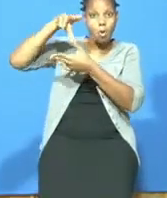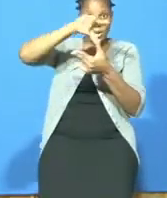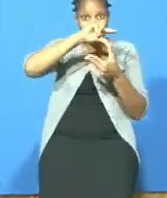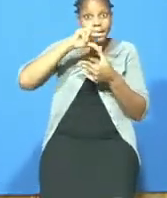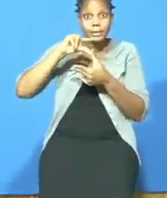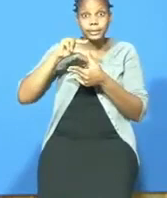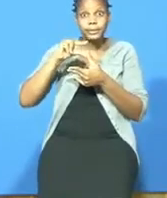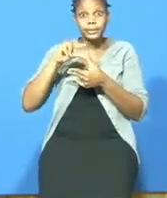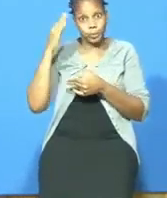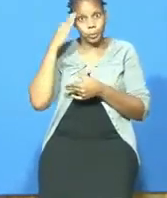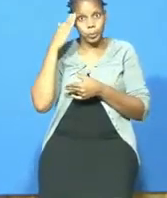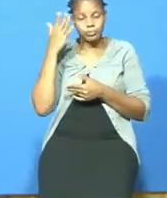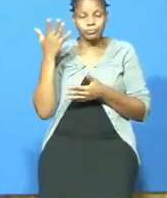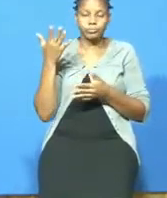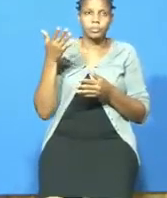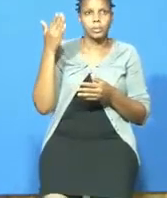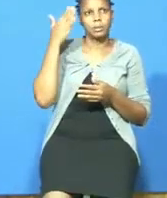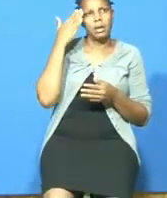before